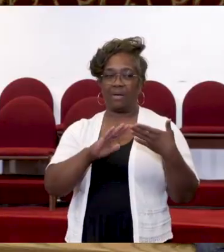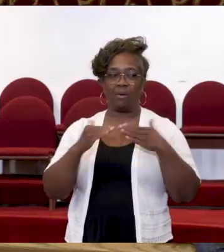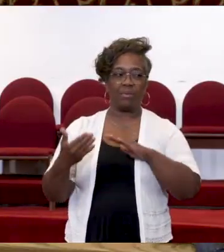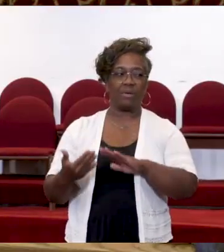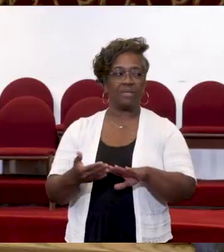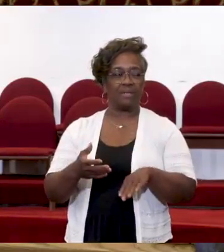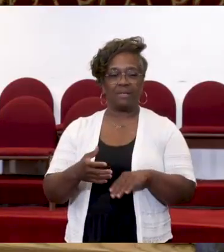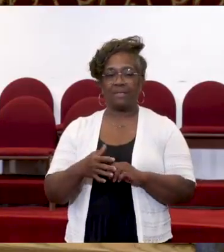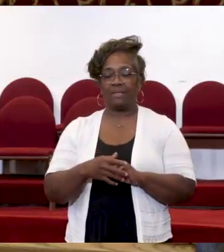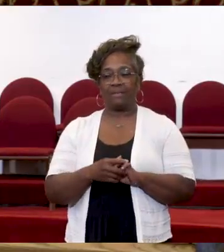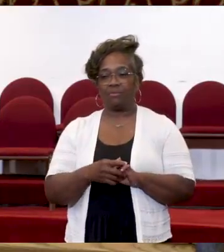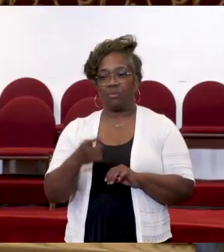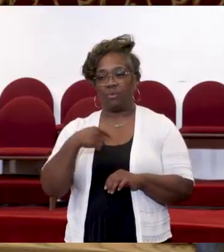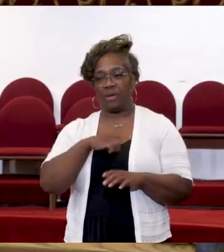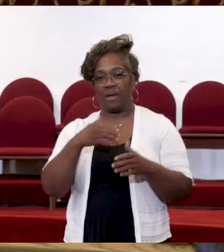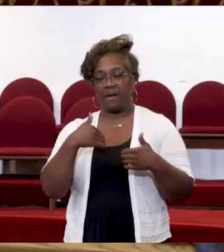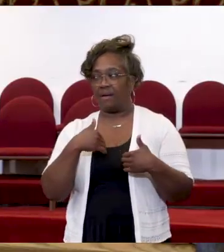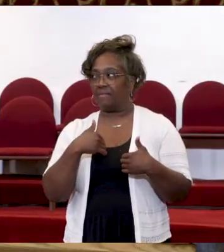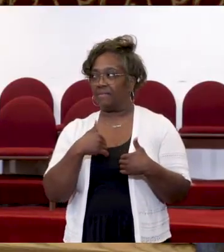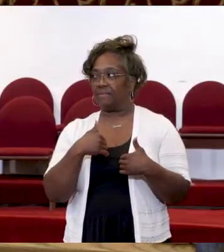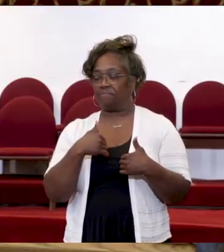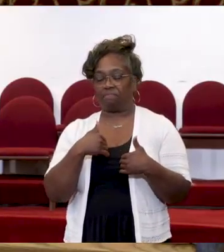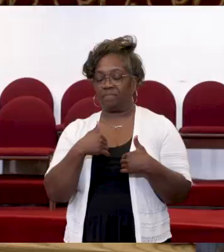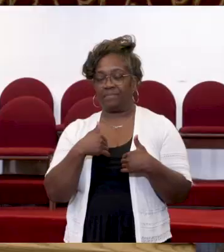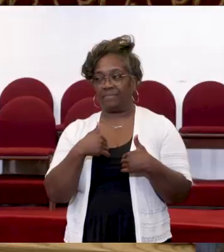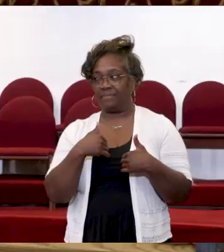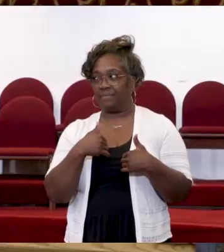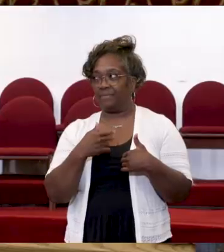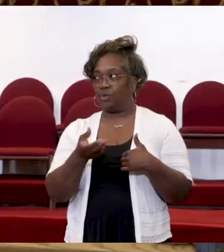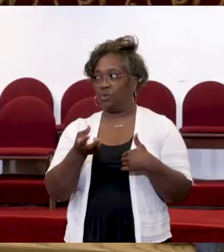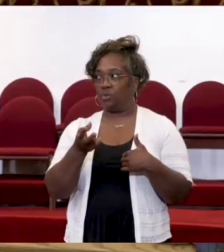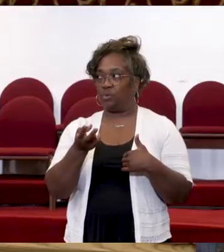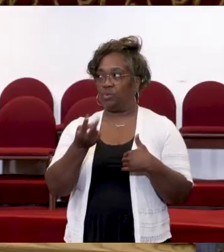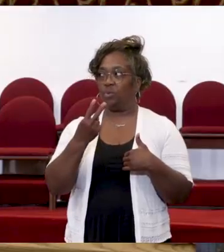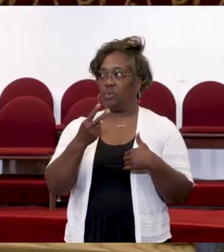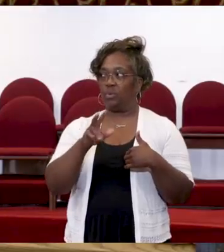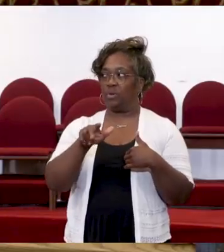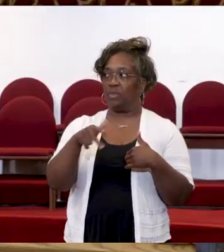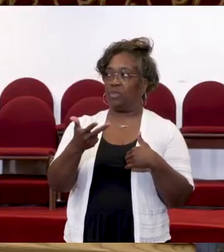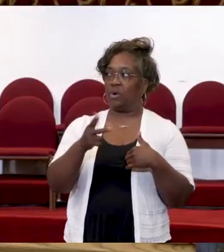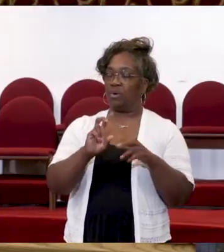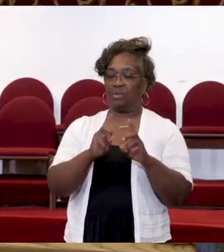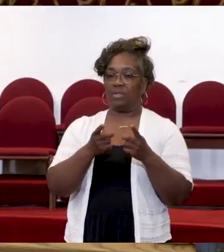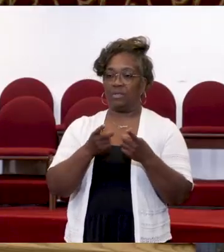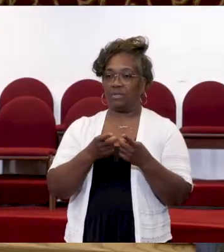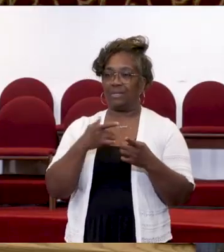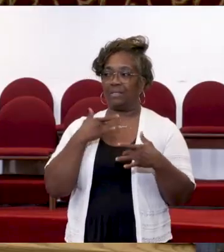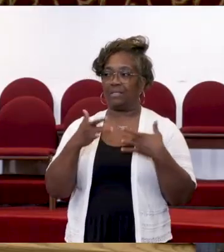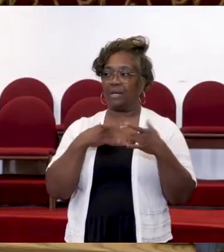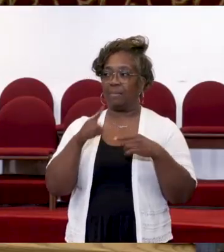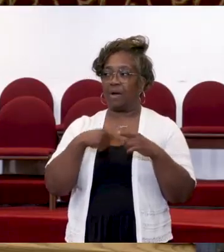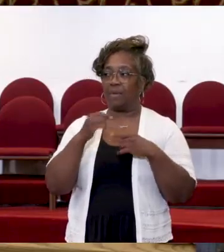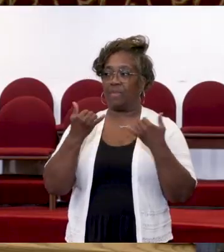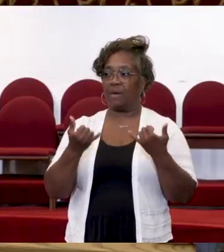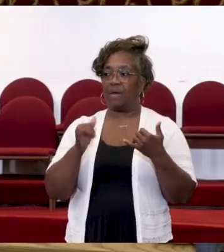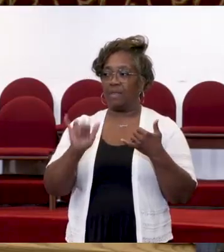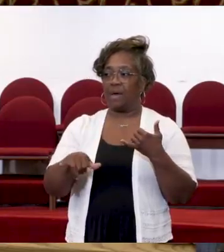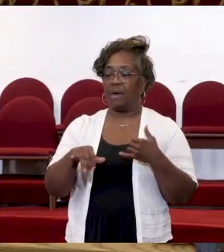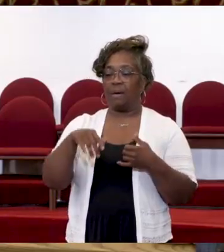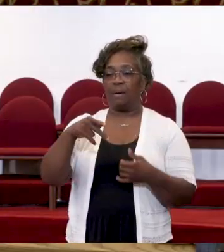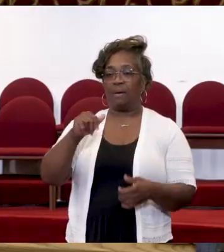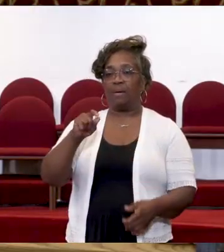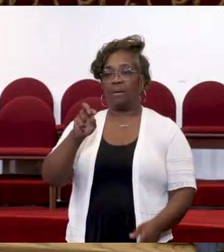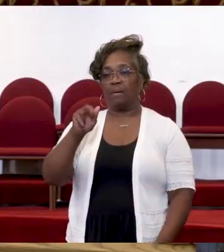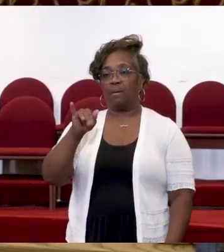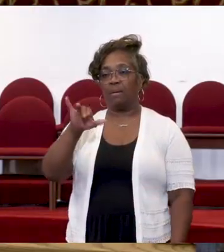doing that. And we got 2 of those right here in the 3rd District. So we're very excited about that. And I know that we have Ms. Tricia Stein is going to come up and talk more about it. We got our